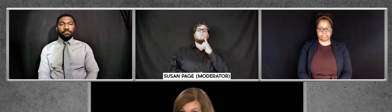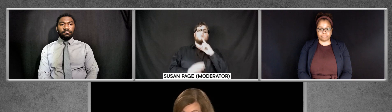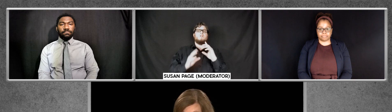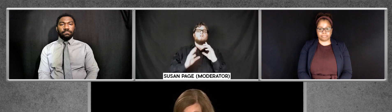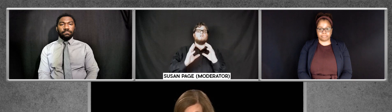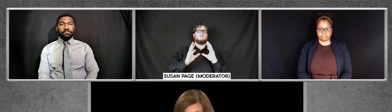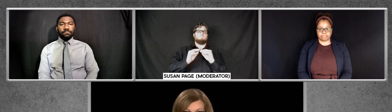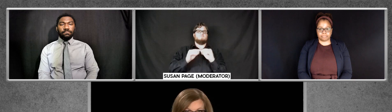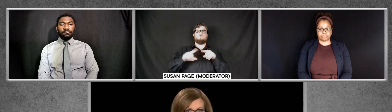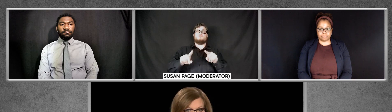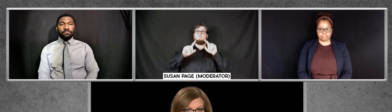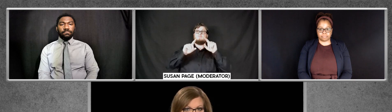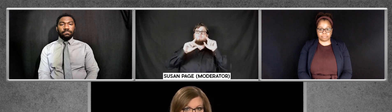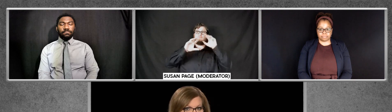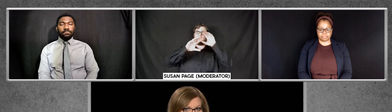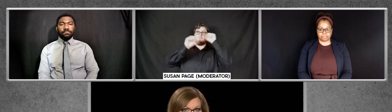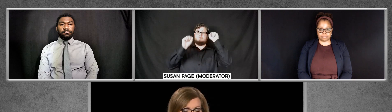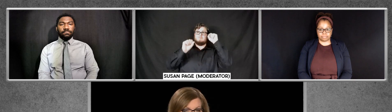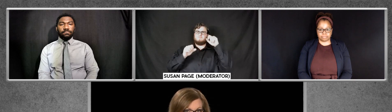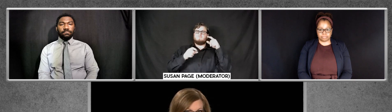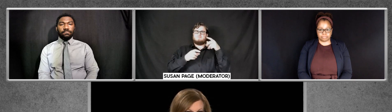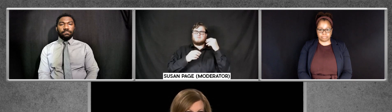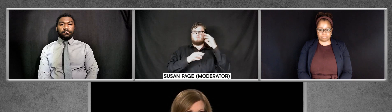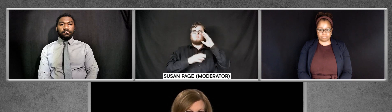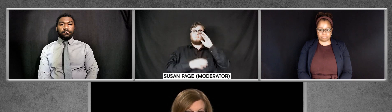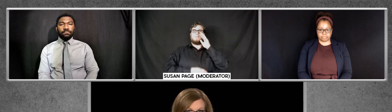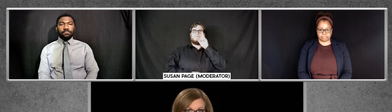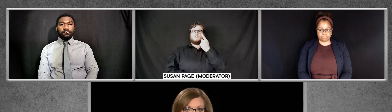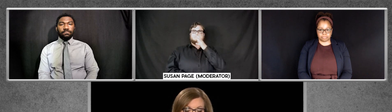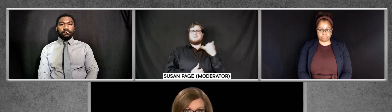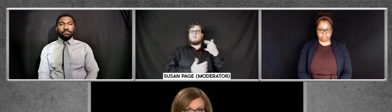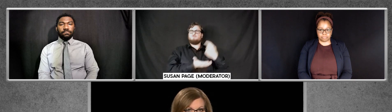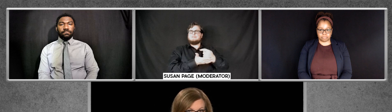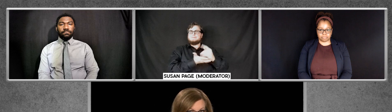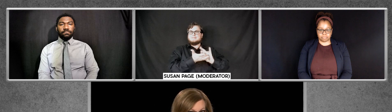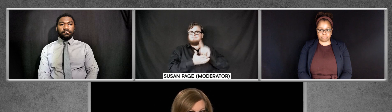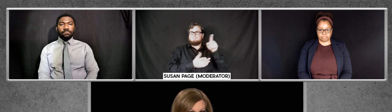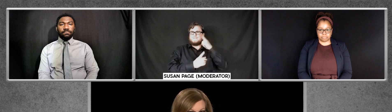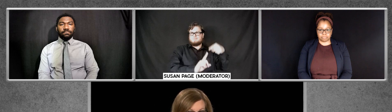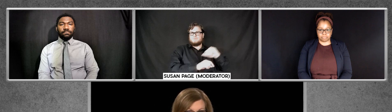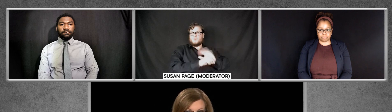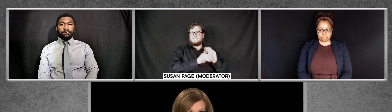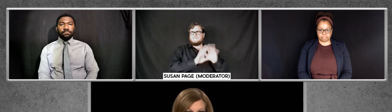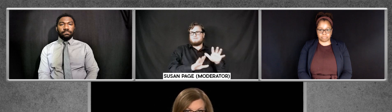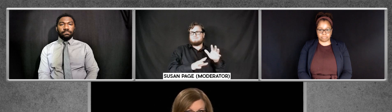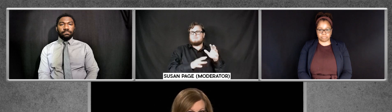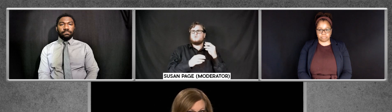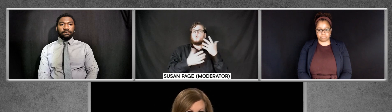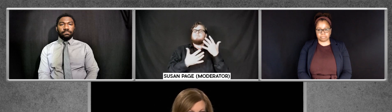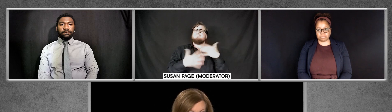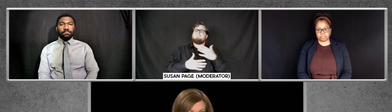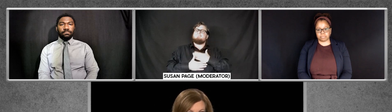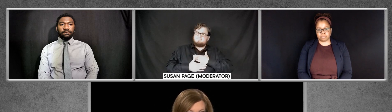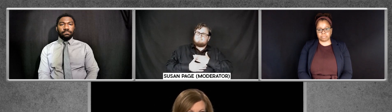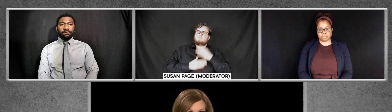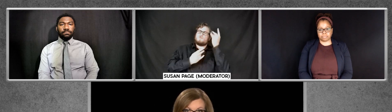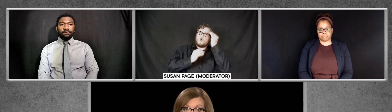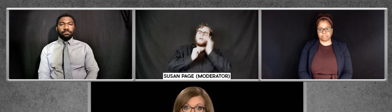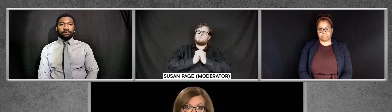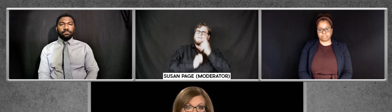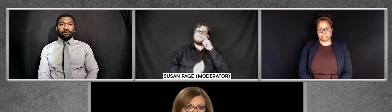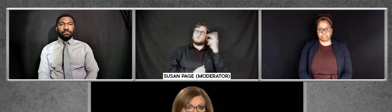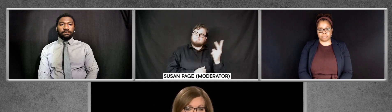in Washington after testing positive for COVID-19. We send our thoughts and prayers to them for their rapid and complete recovery